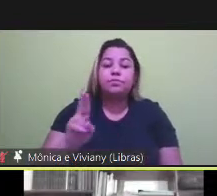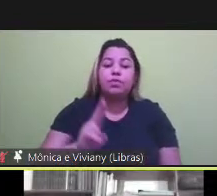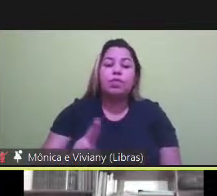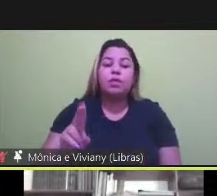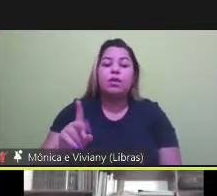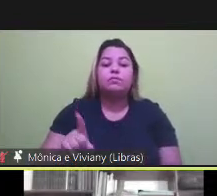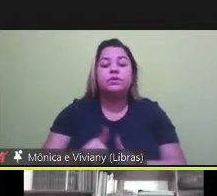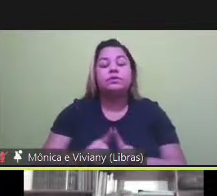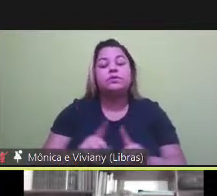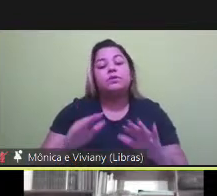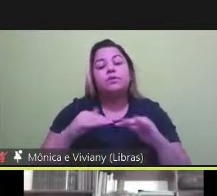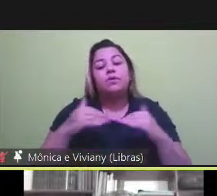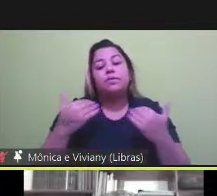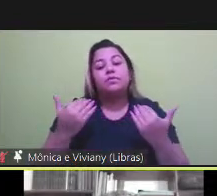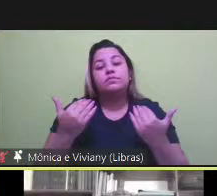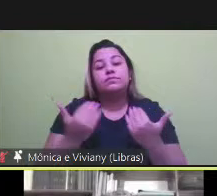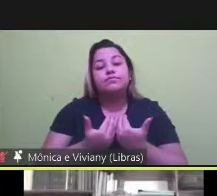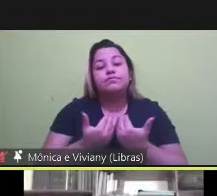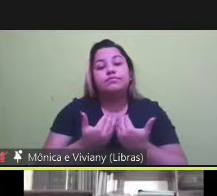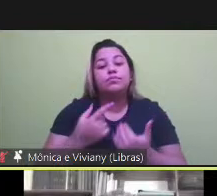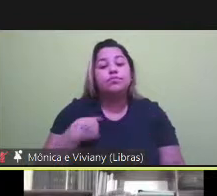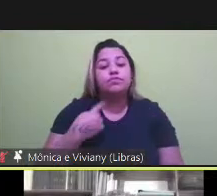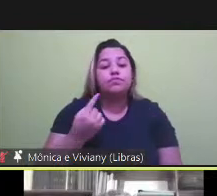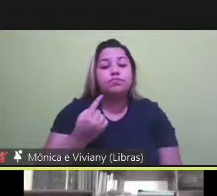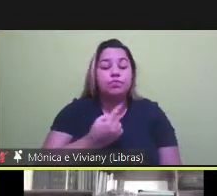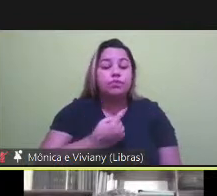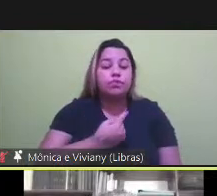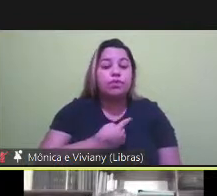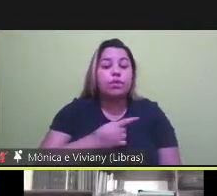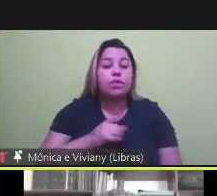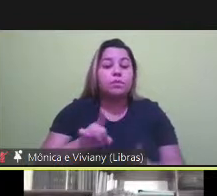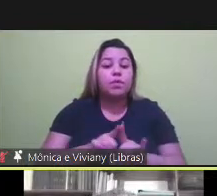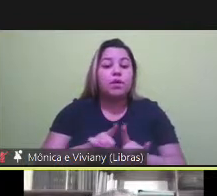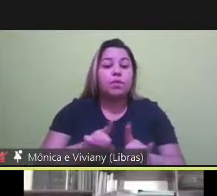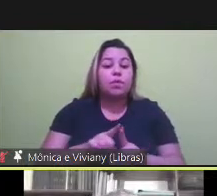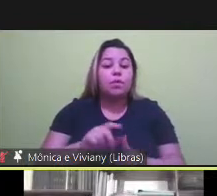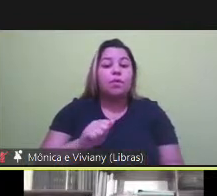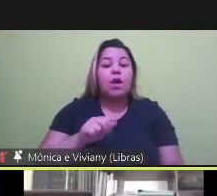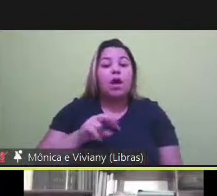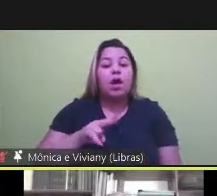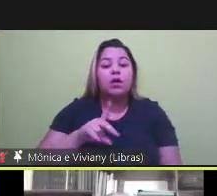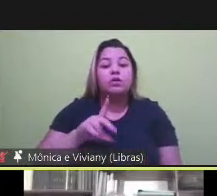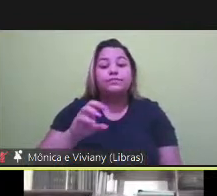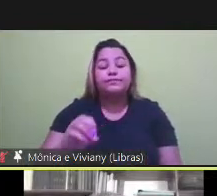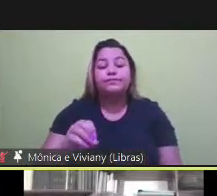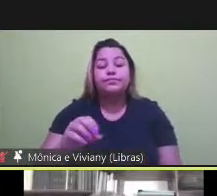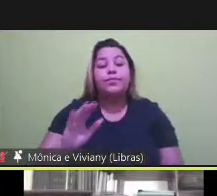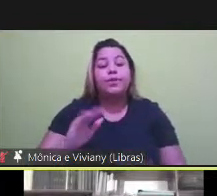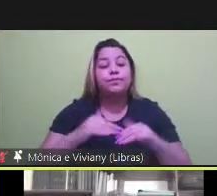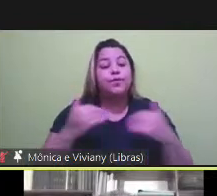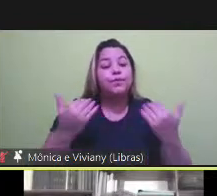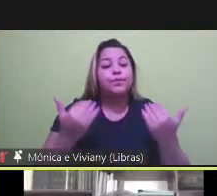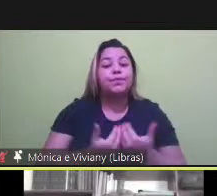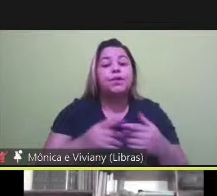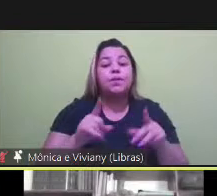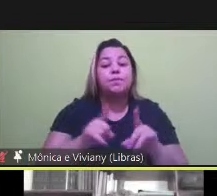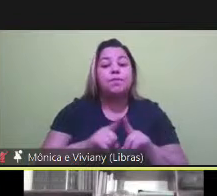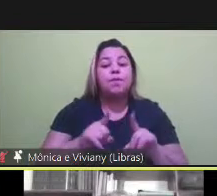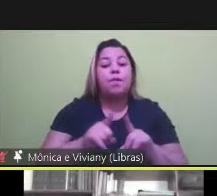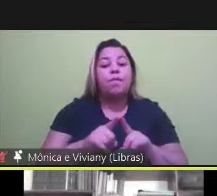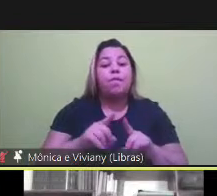also use the assets of the community that are present in the community, in the neighborhoods and the